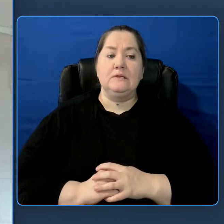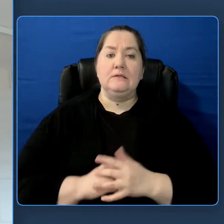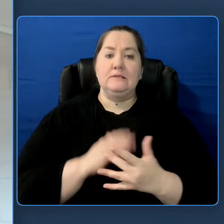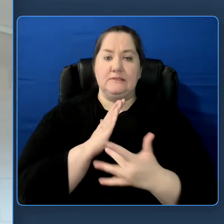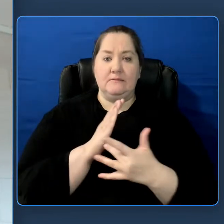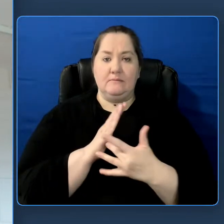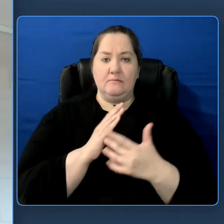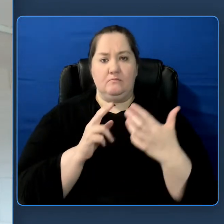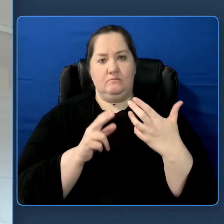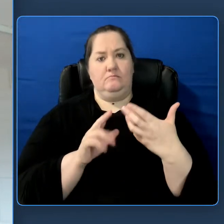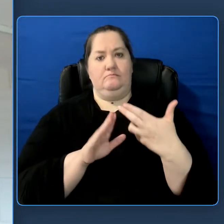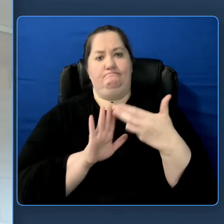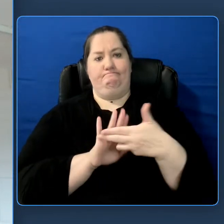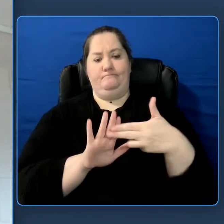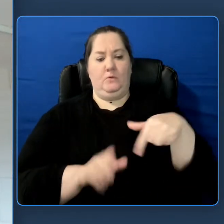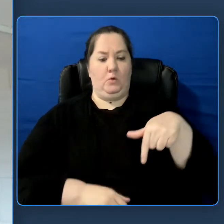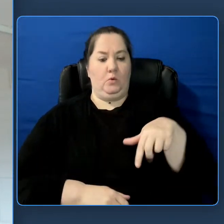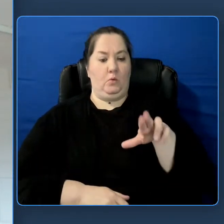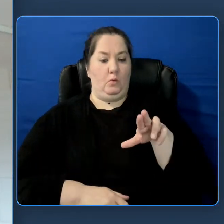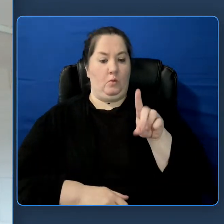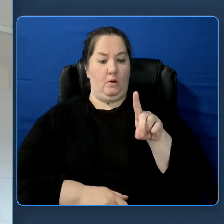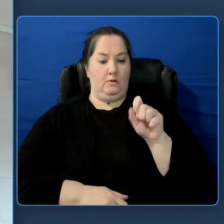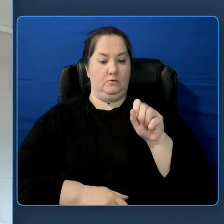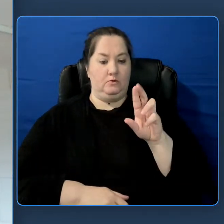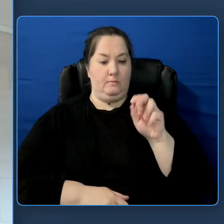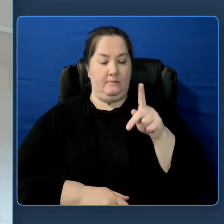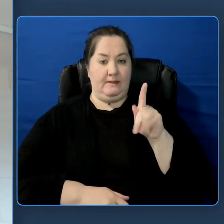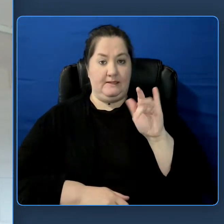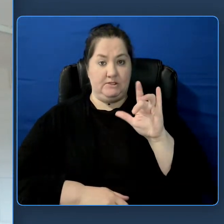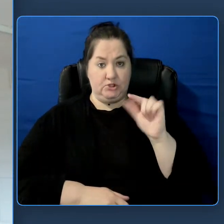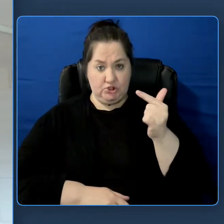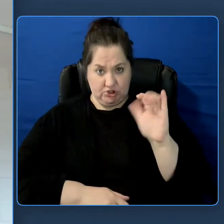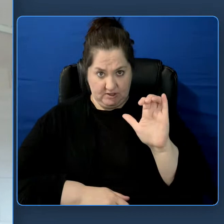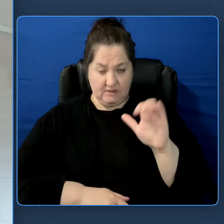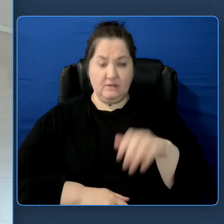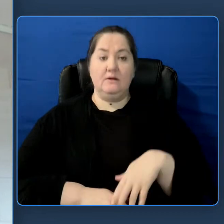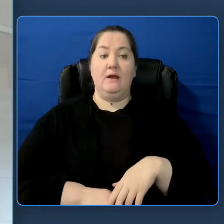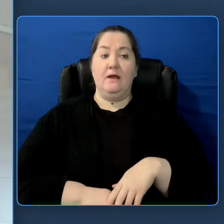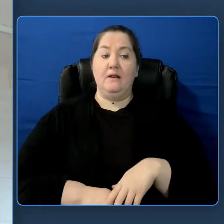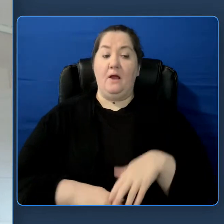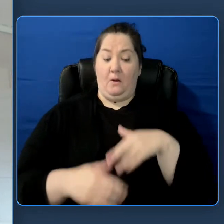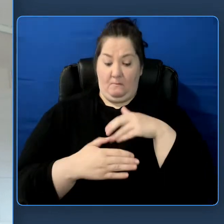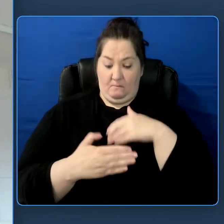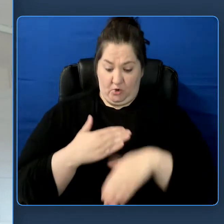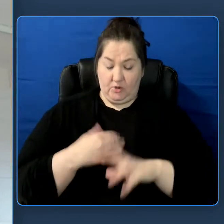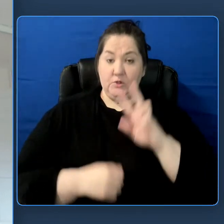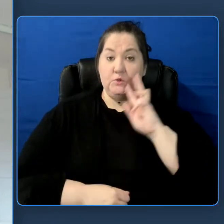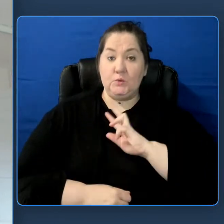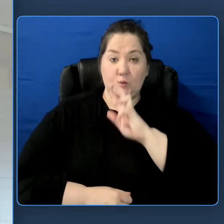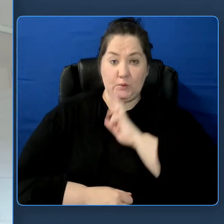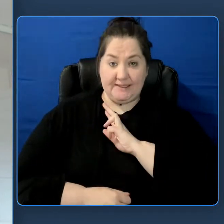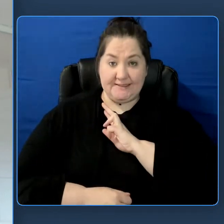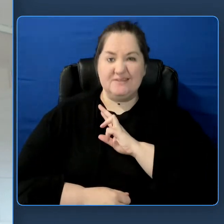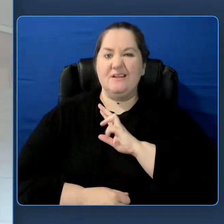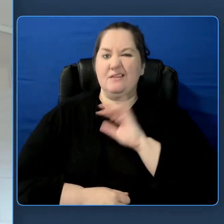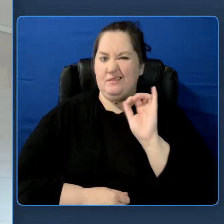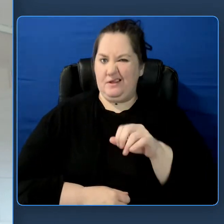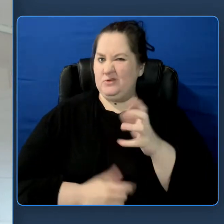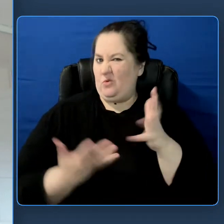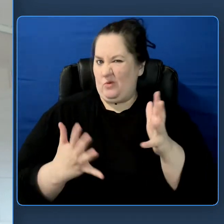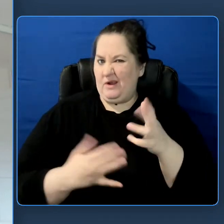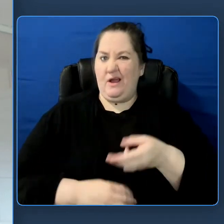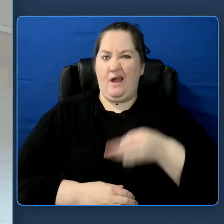a quadriplegic. And I was giving birth to twins, which is considered a high risk